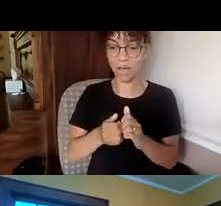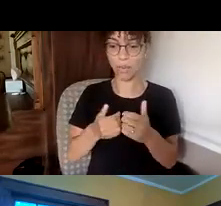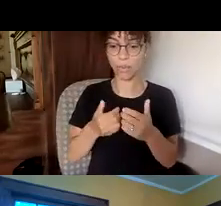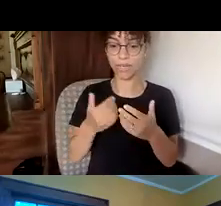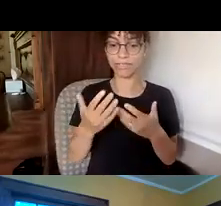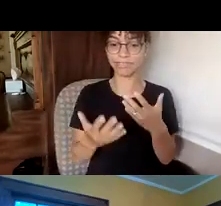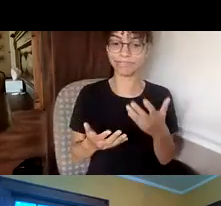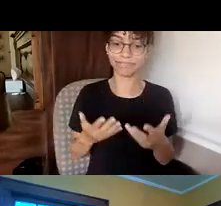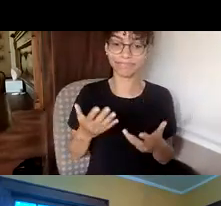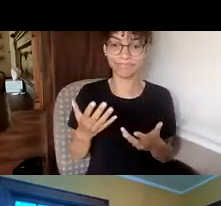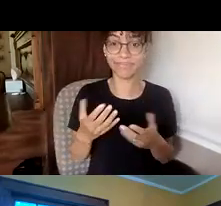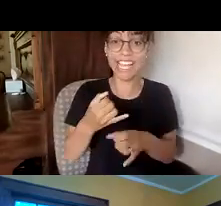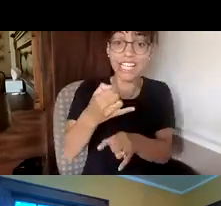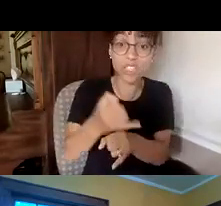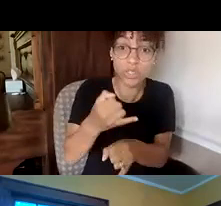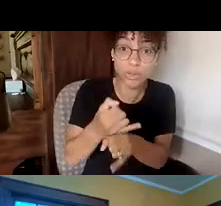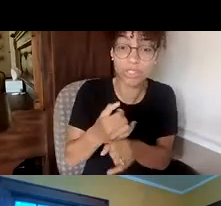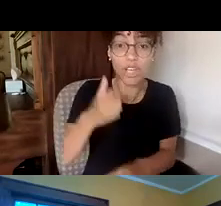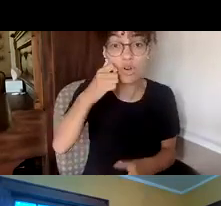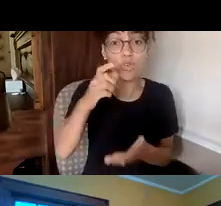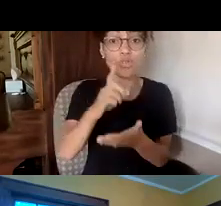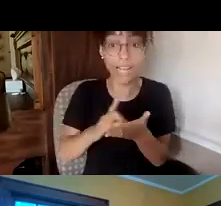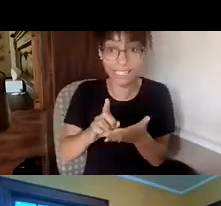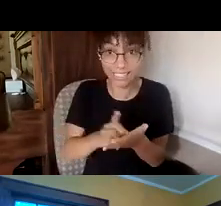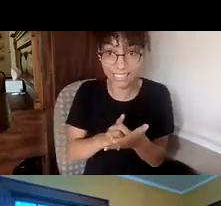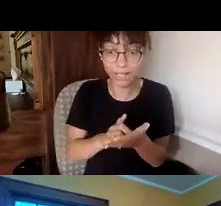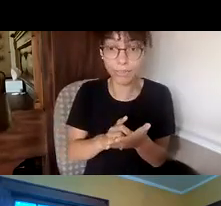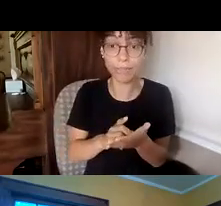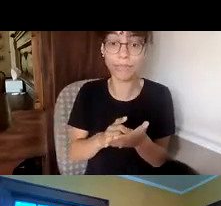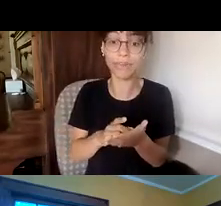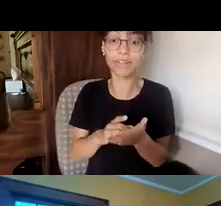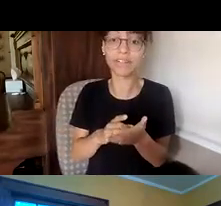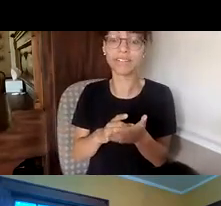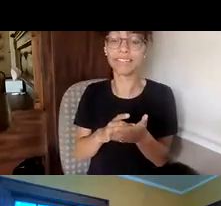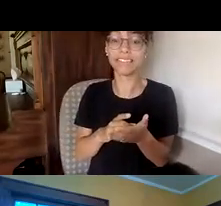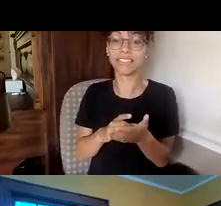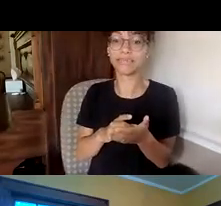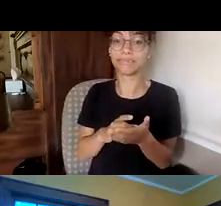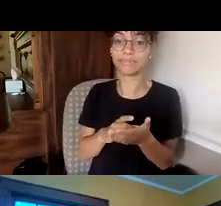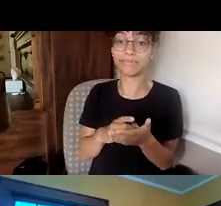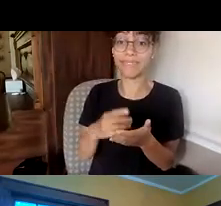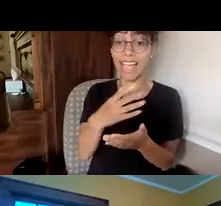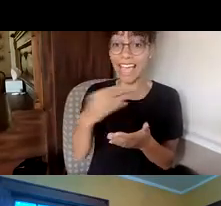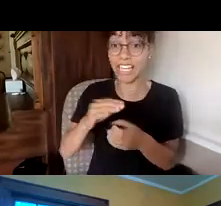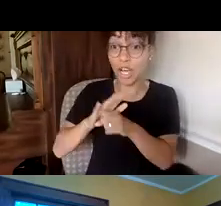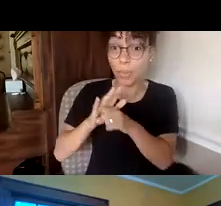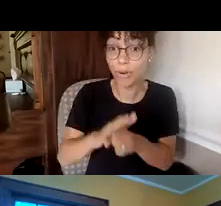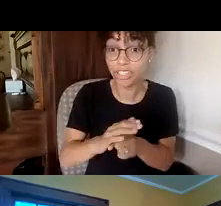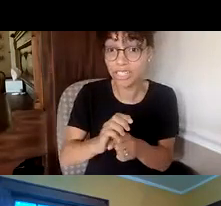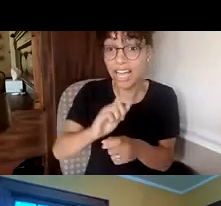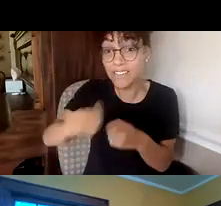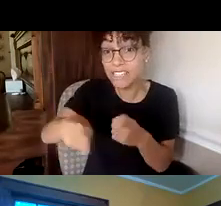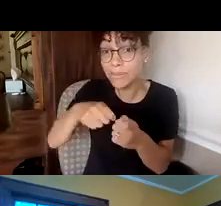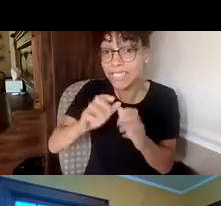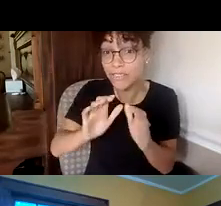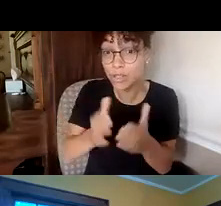which that institutionalized racism and the oppression of certain groups has